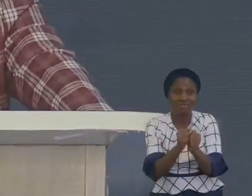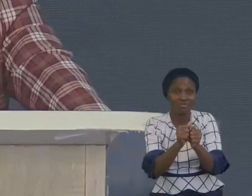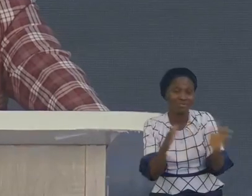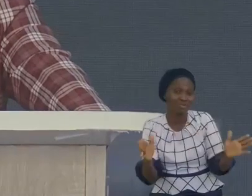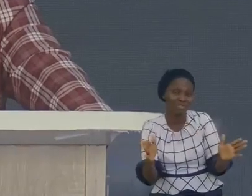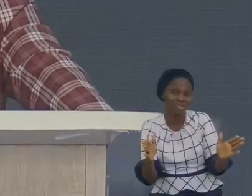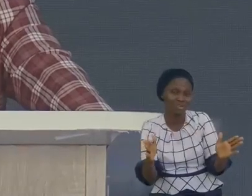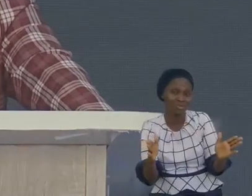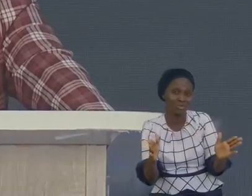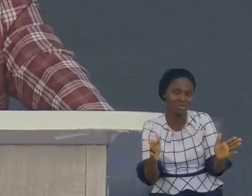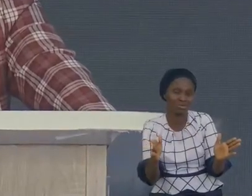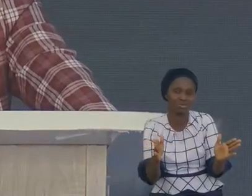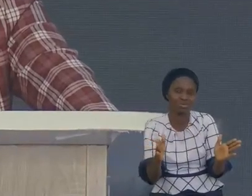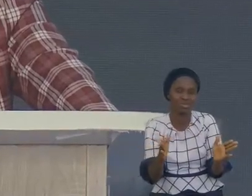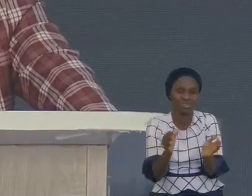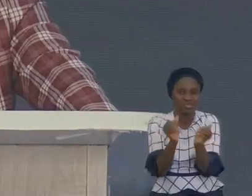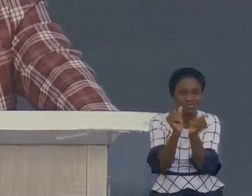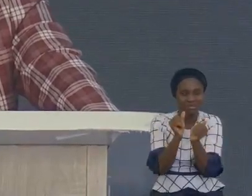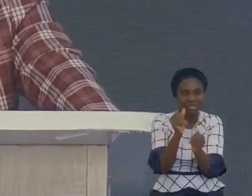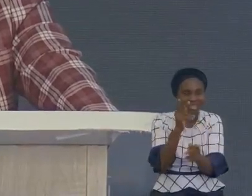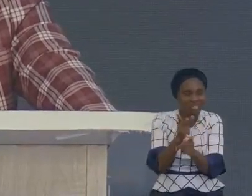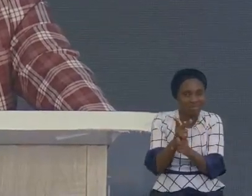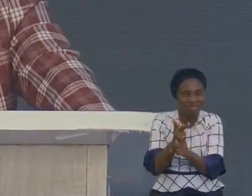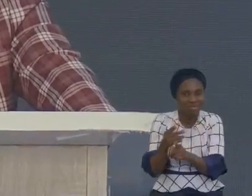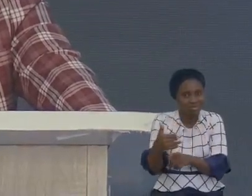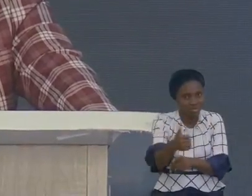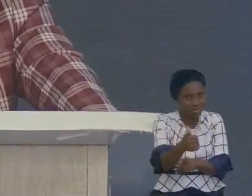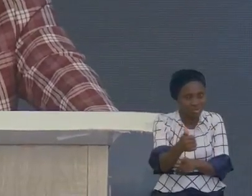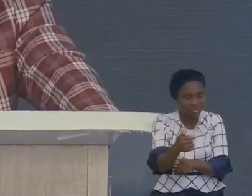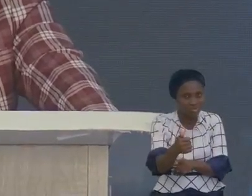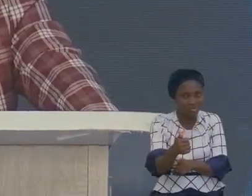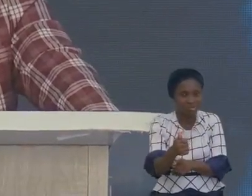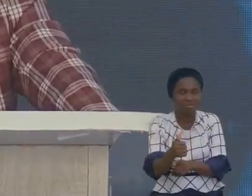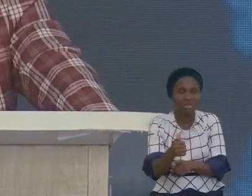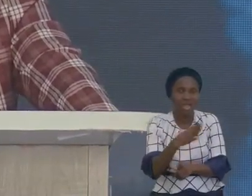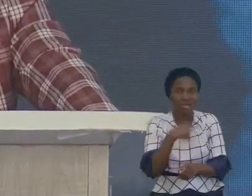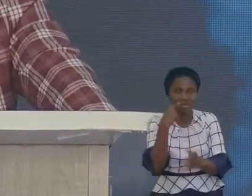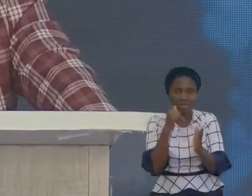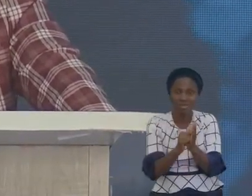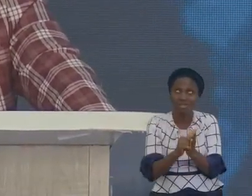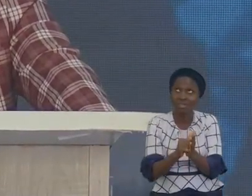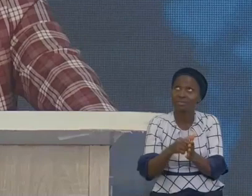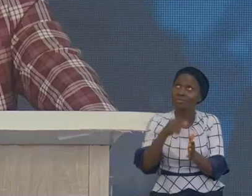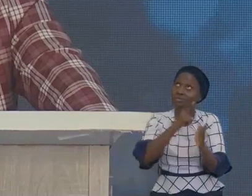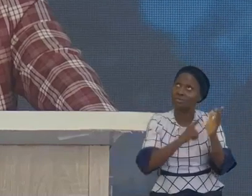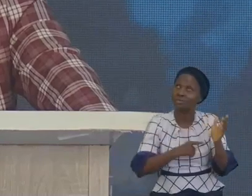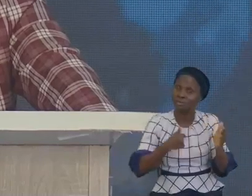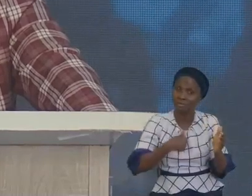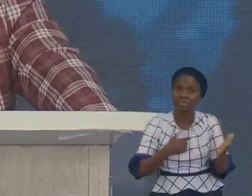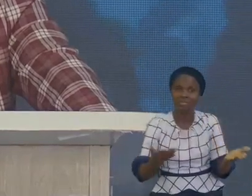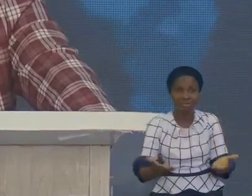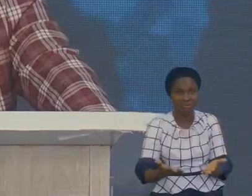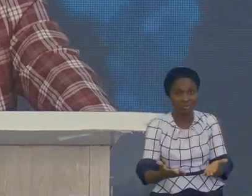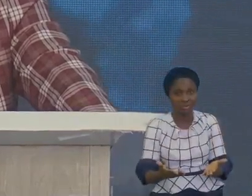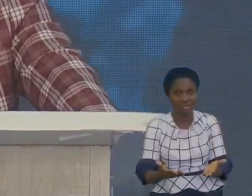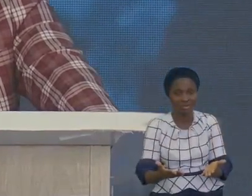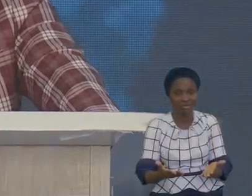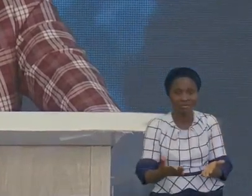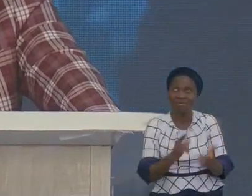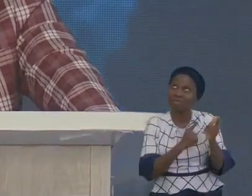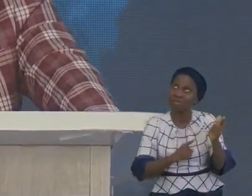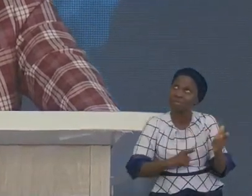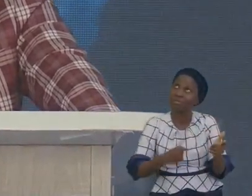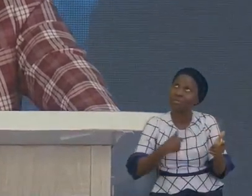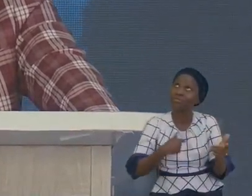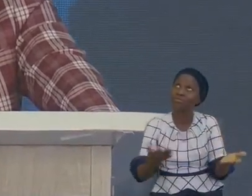am. Lord, here I am. Lord, here I am. Lift me up.